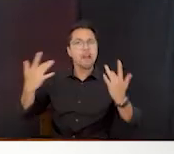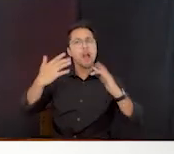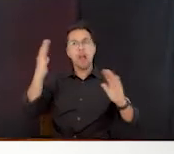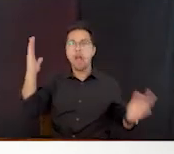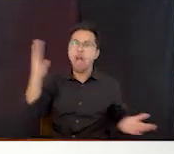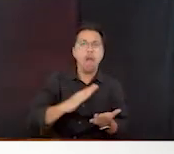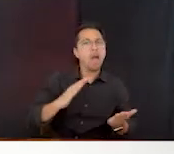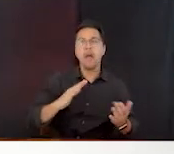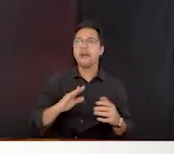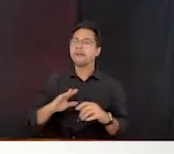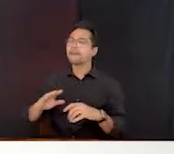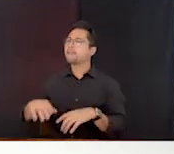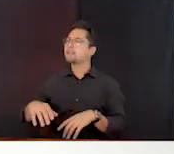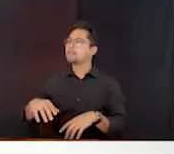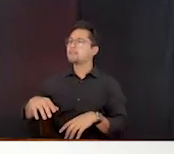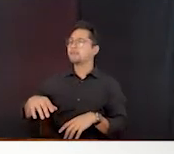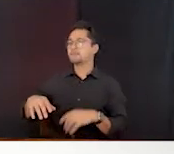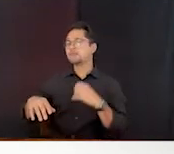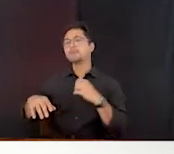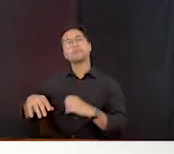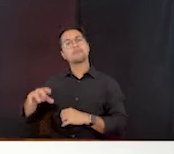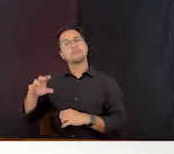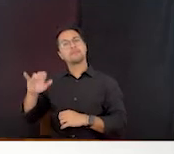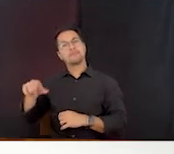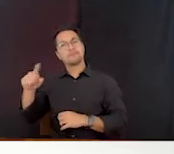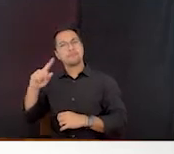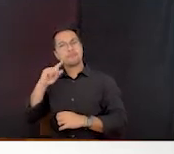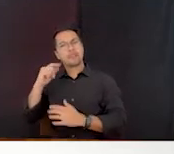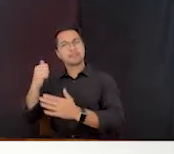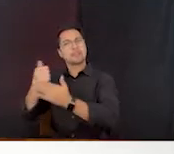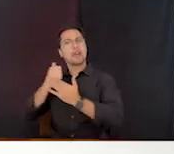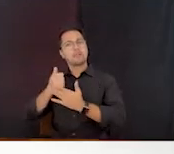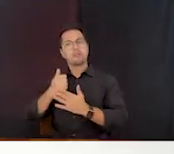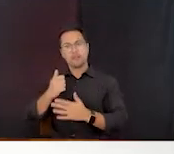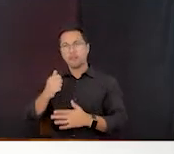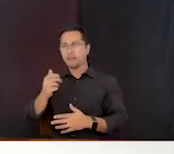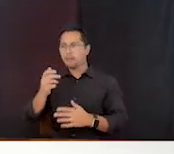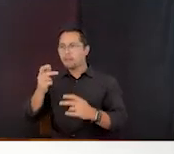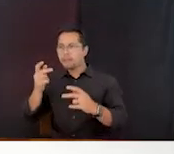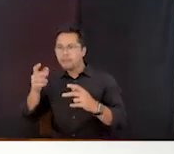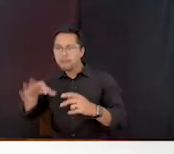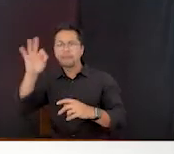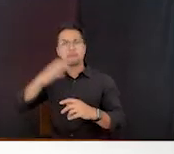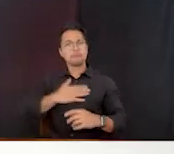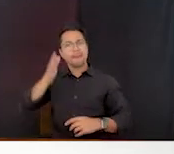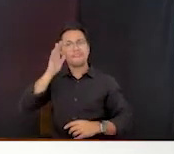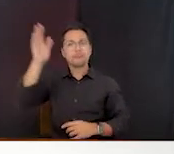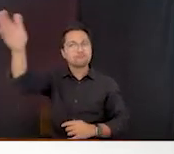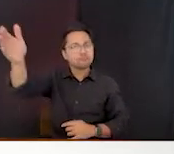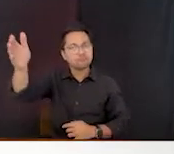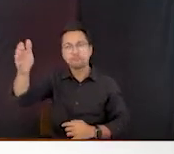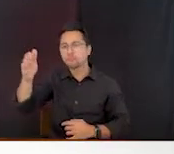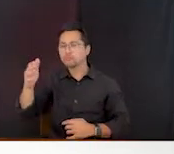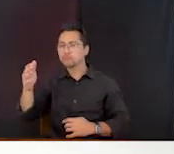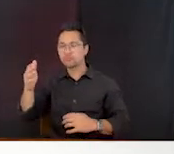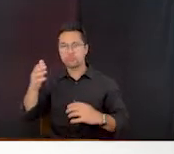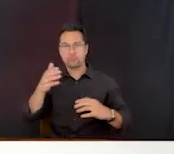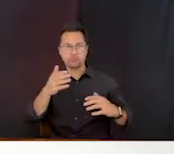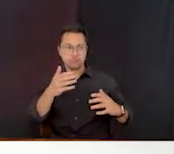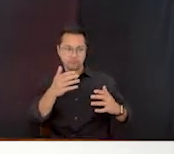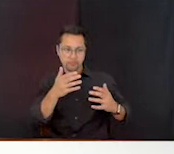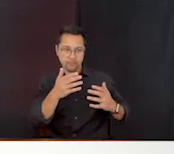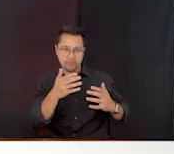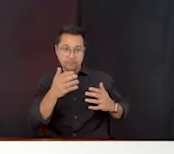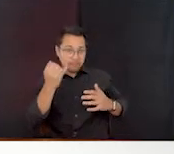life, it's given me a future, a path to partake on for after my years in